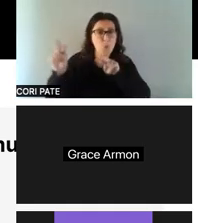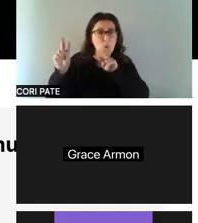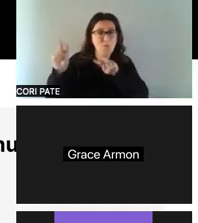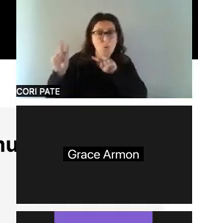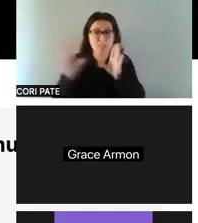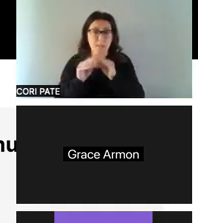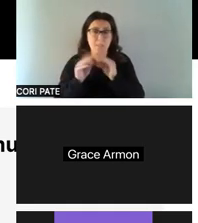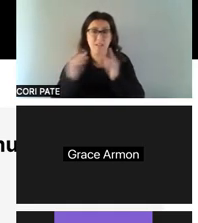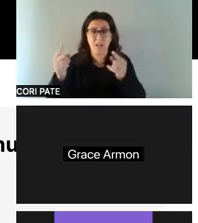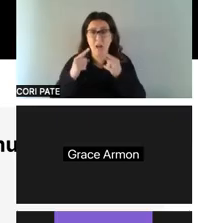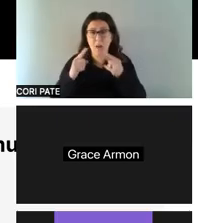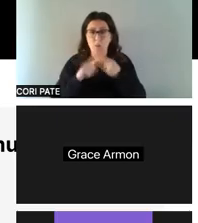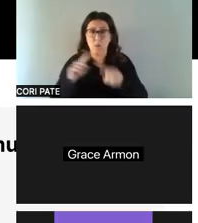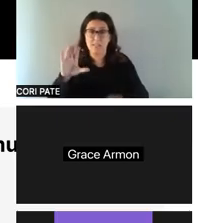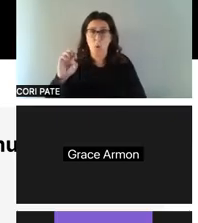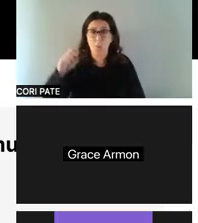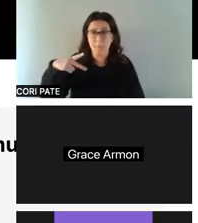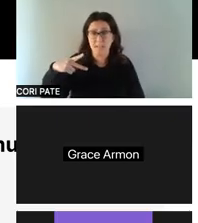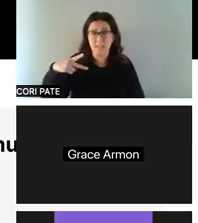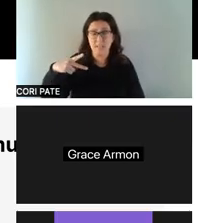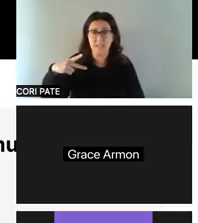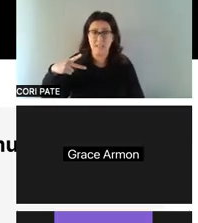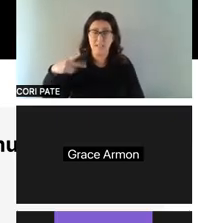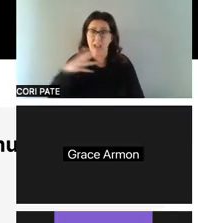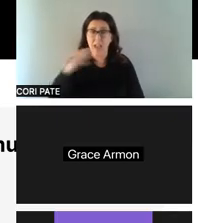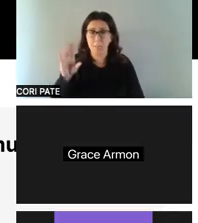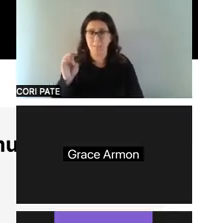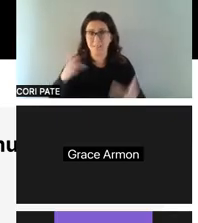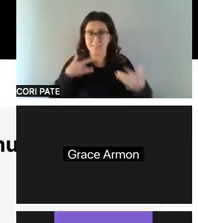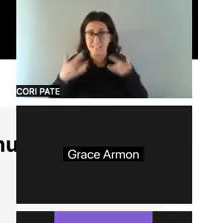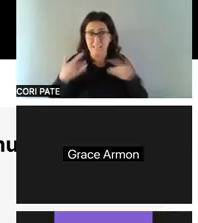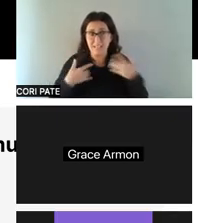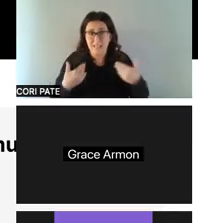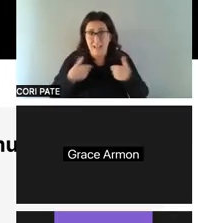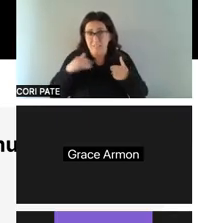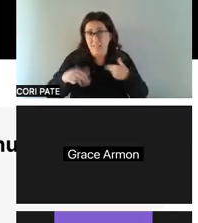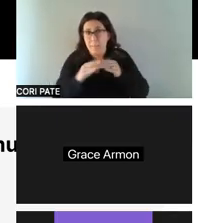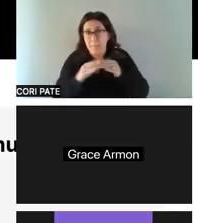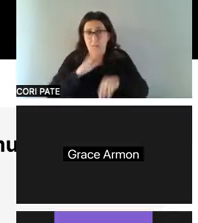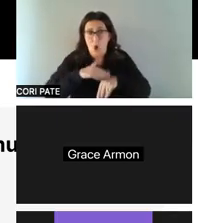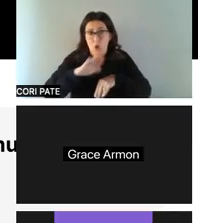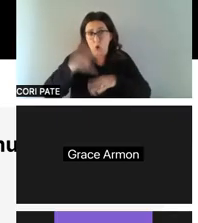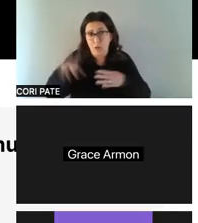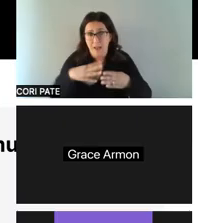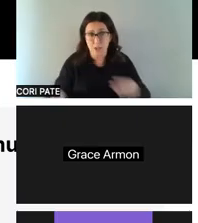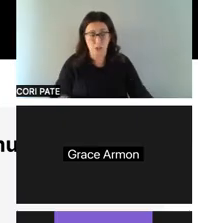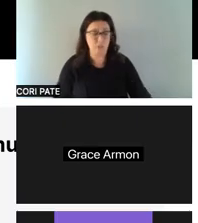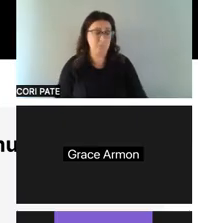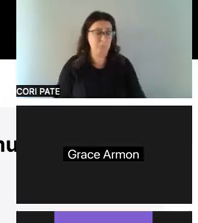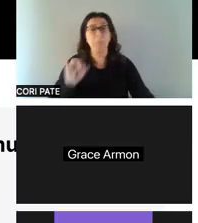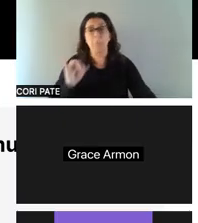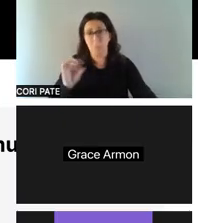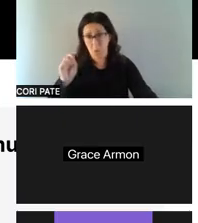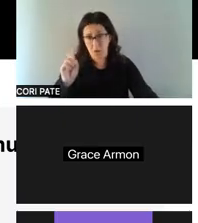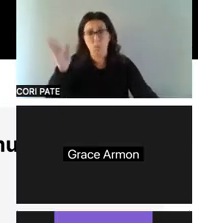the COPs, relatively excited about having this meeting on your calendar. Okay, the presentations